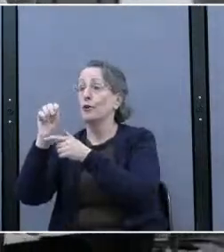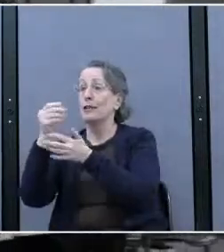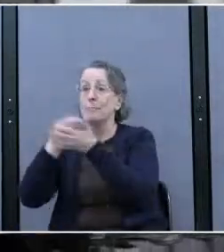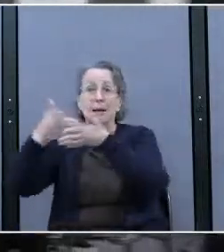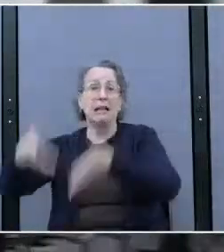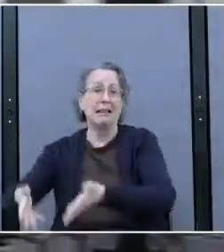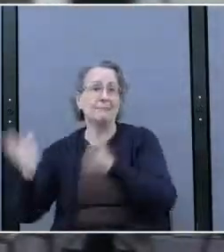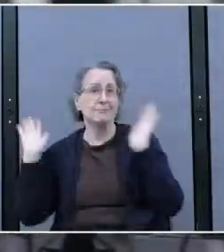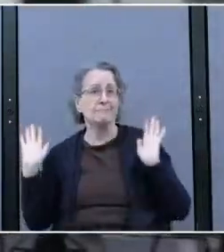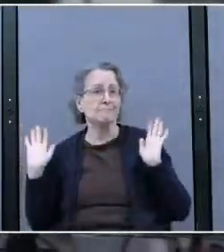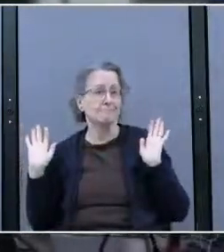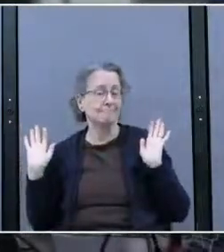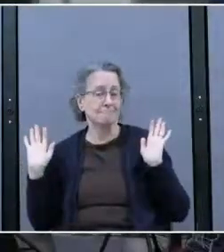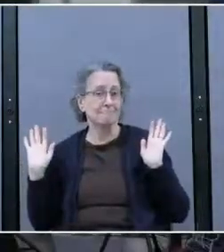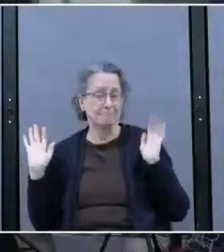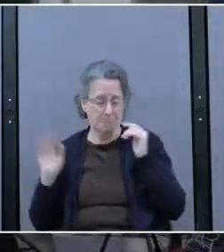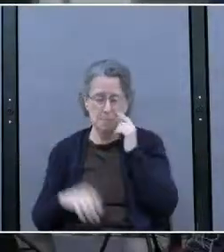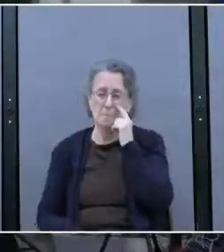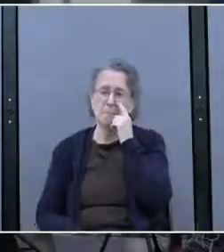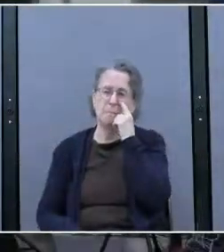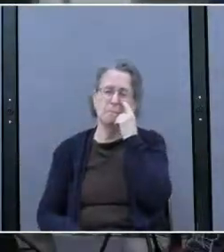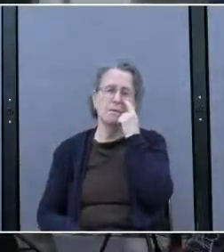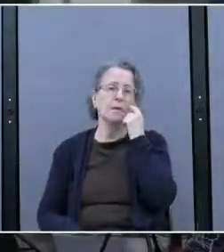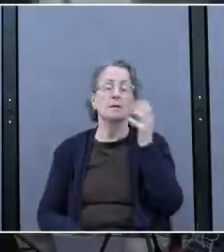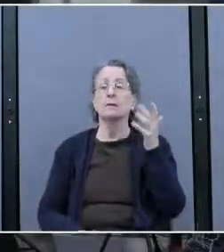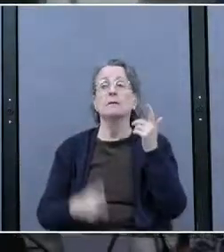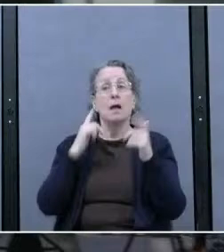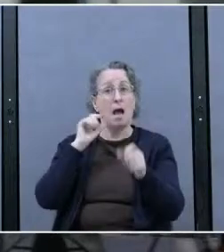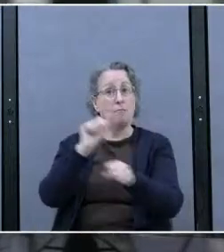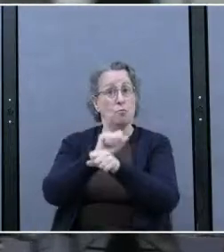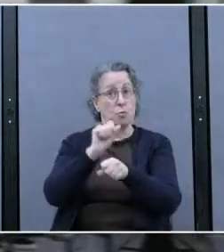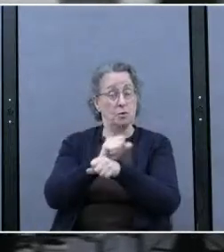In the time that I've worked for the town, which is now about 14 years,